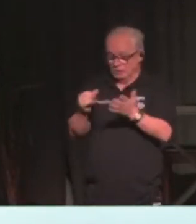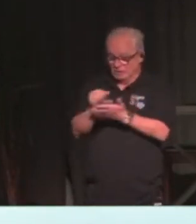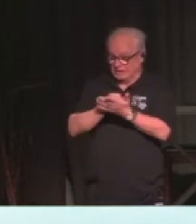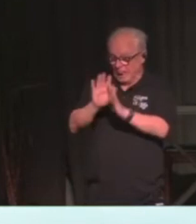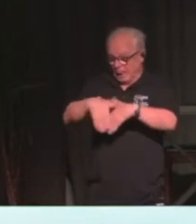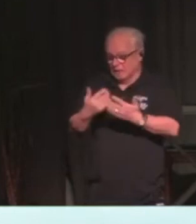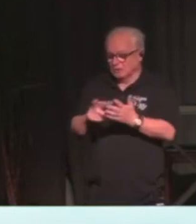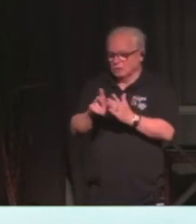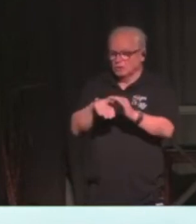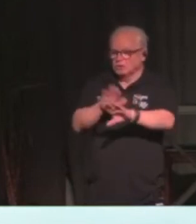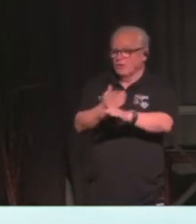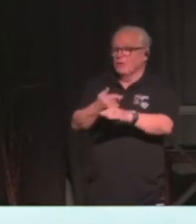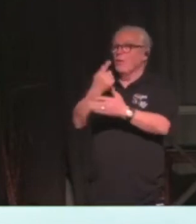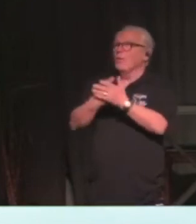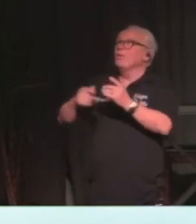was a dove.